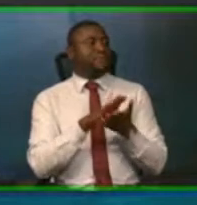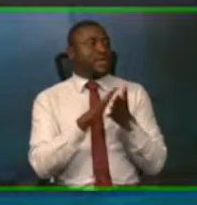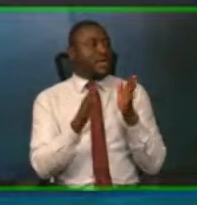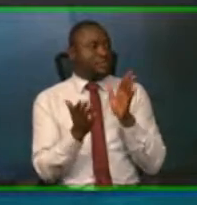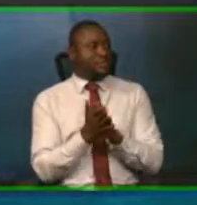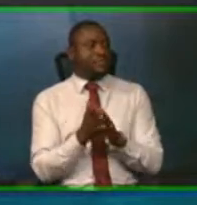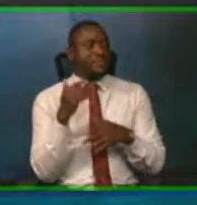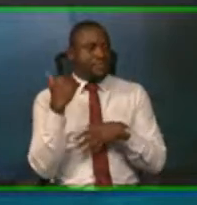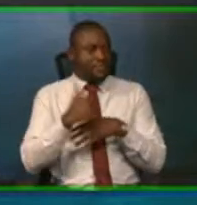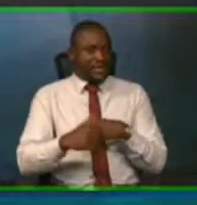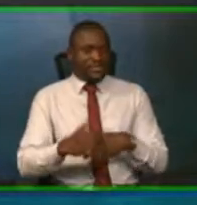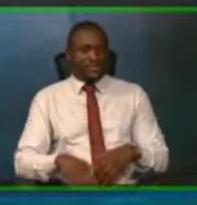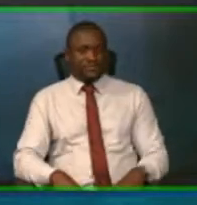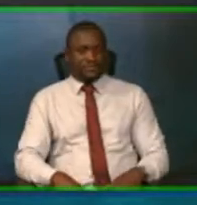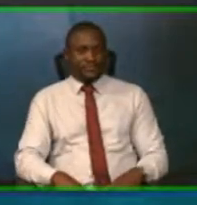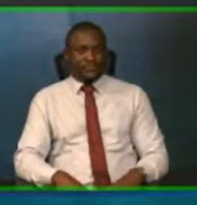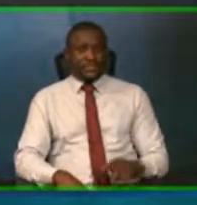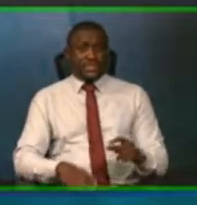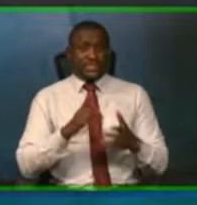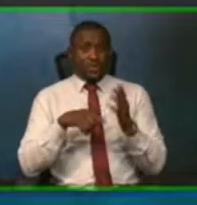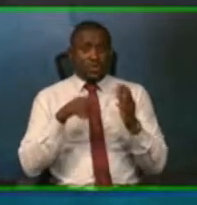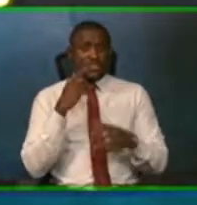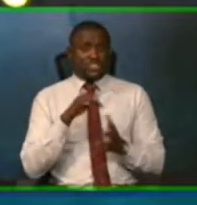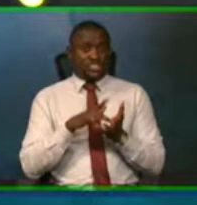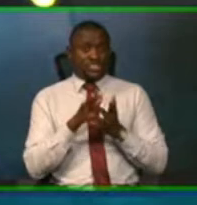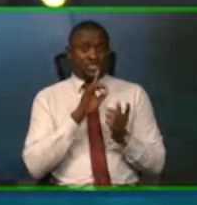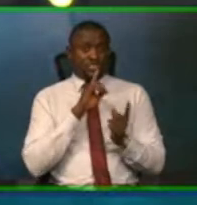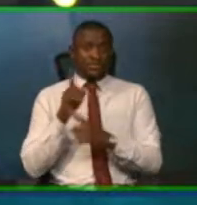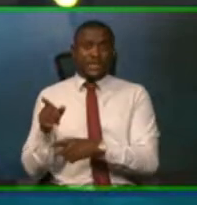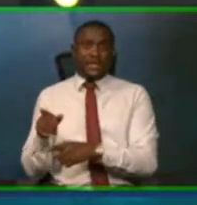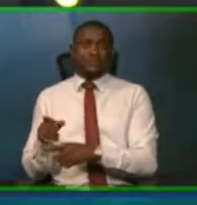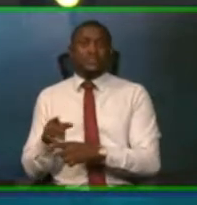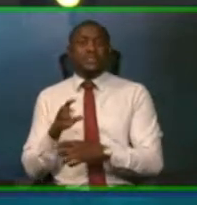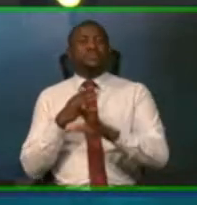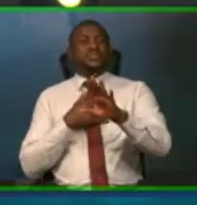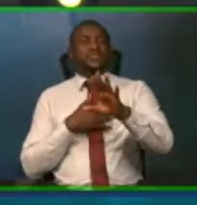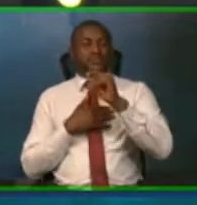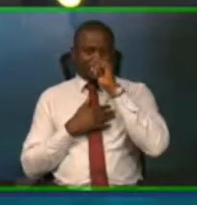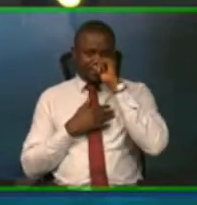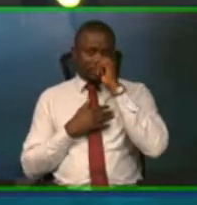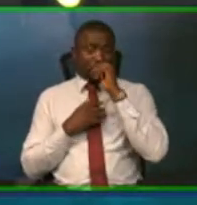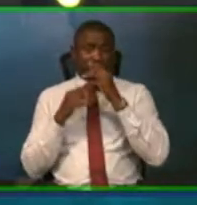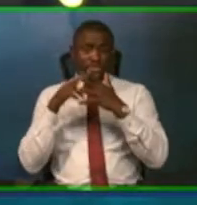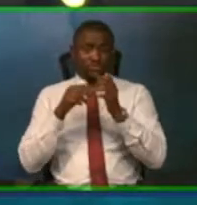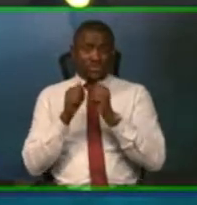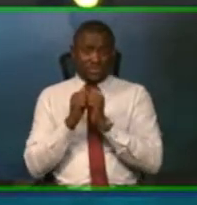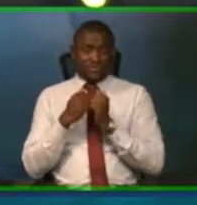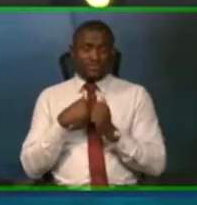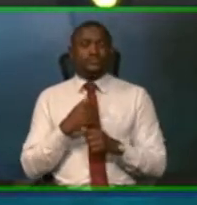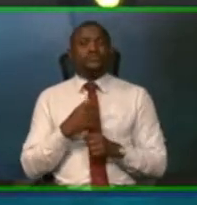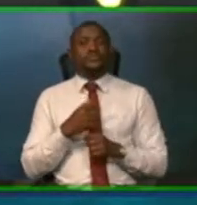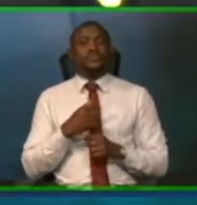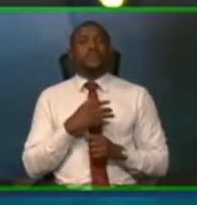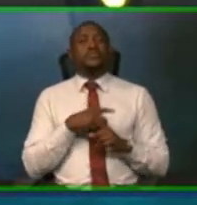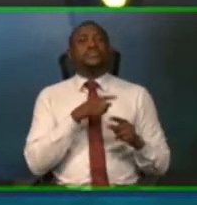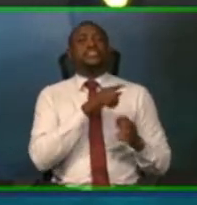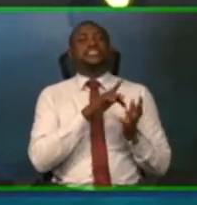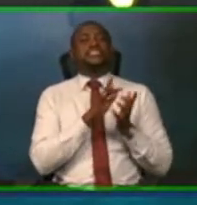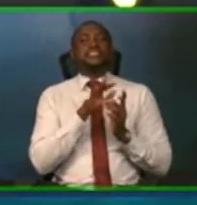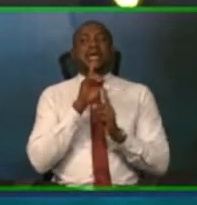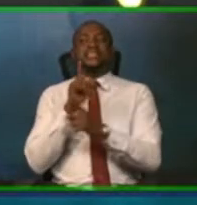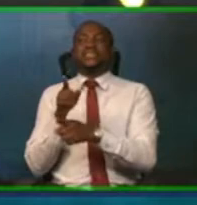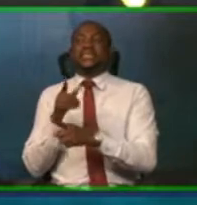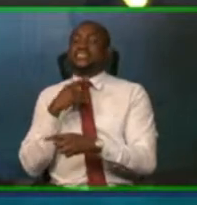made bread. Look at the reply of Jesus. Everybody, please read with me. But he answered and